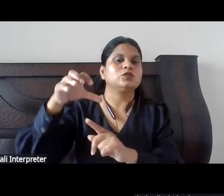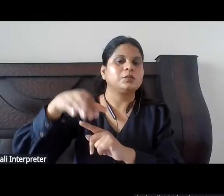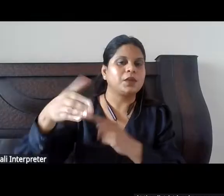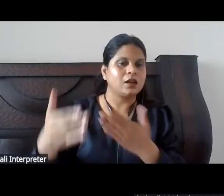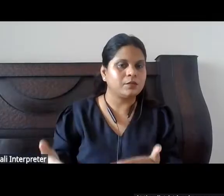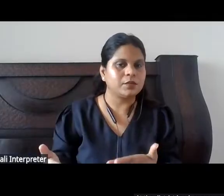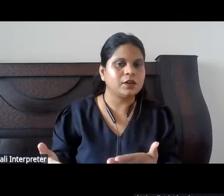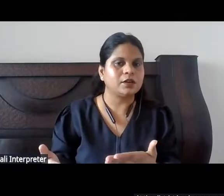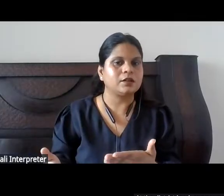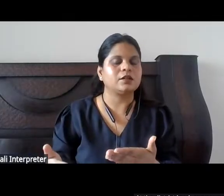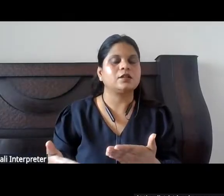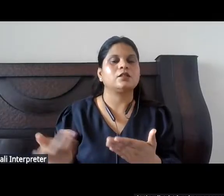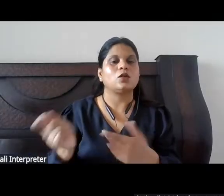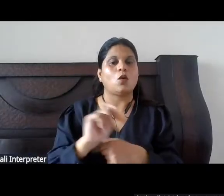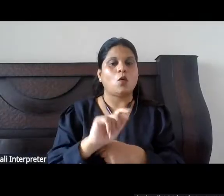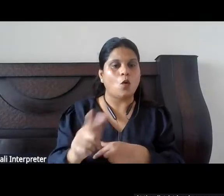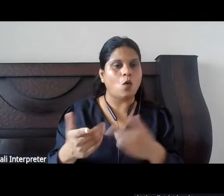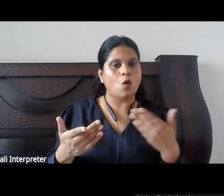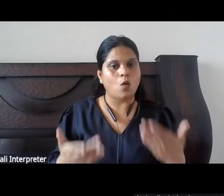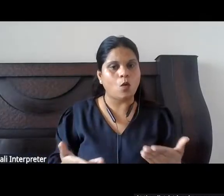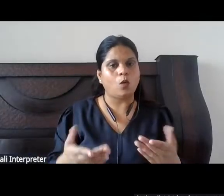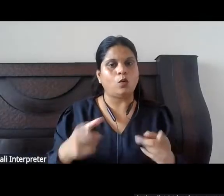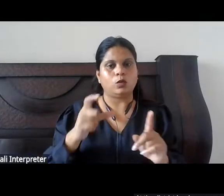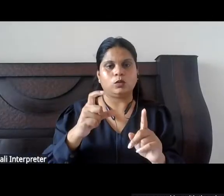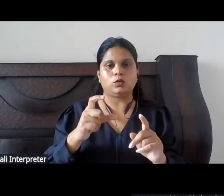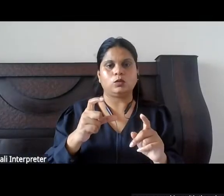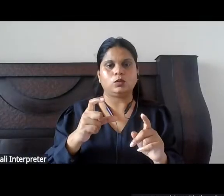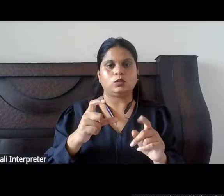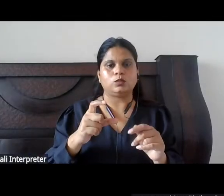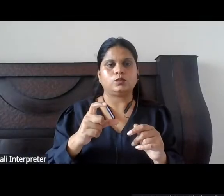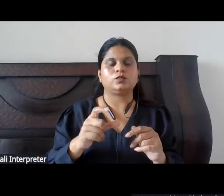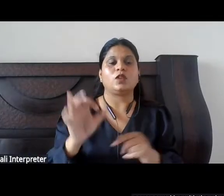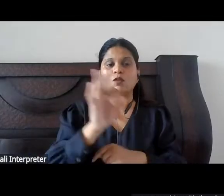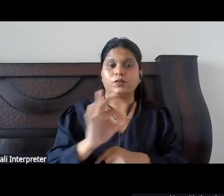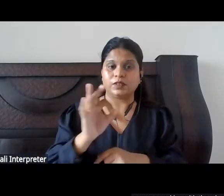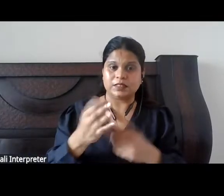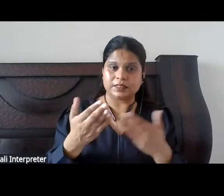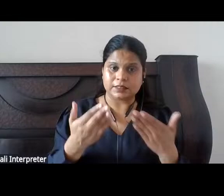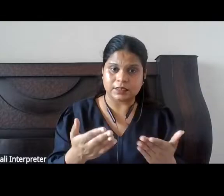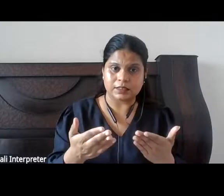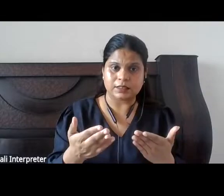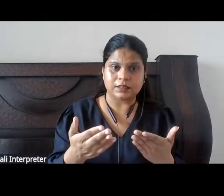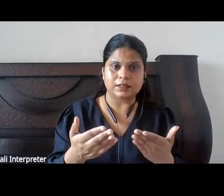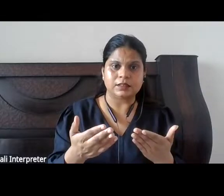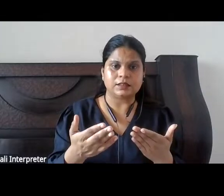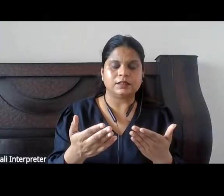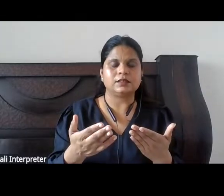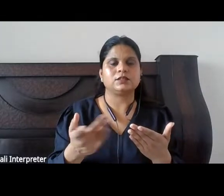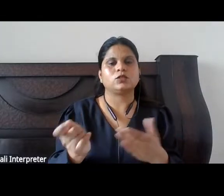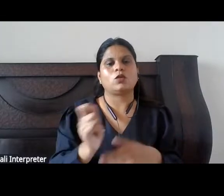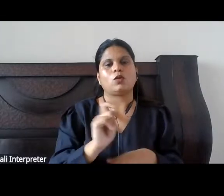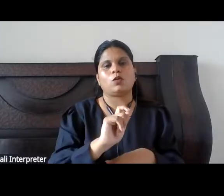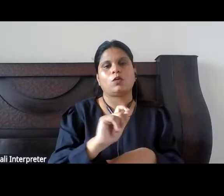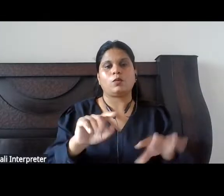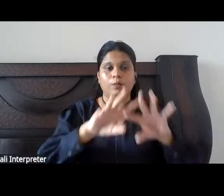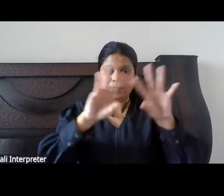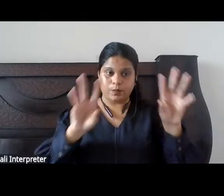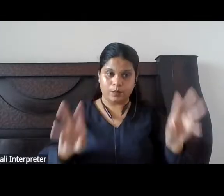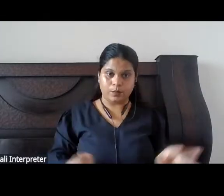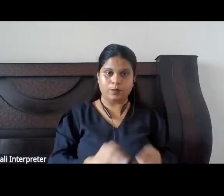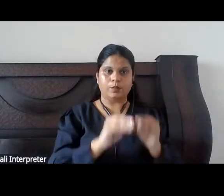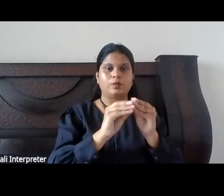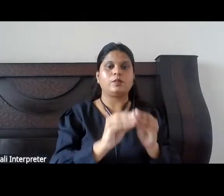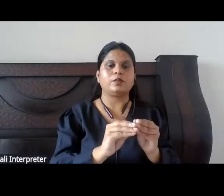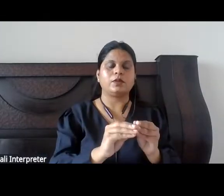officials, and the district differently abled officers should be working as a team where persons with